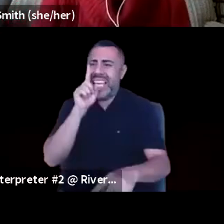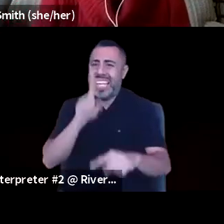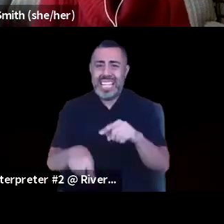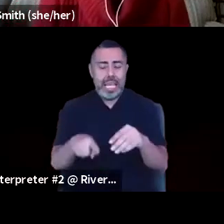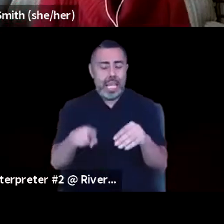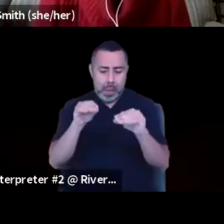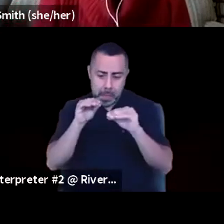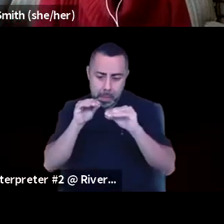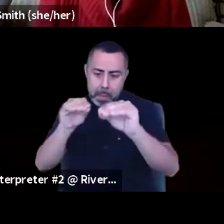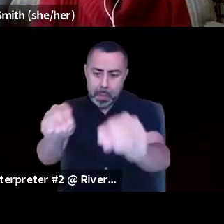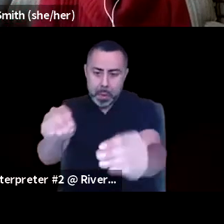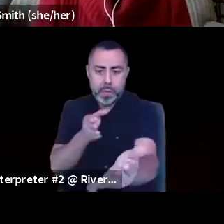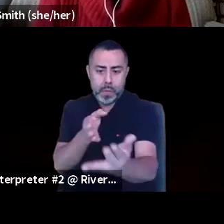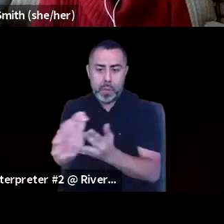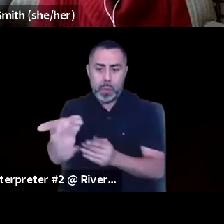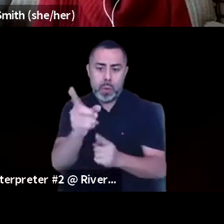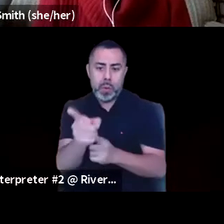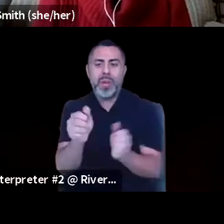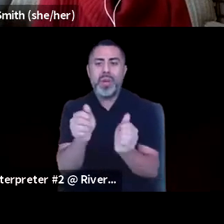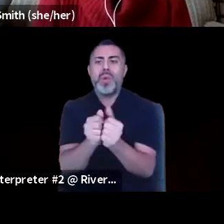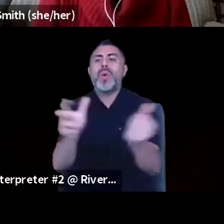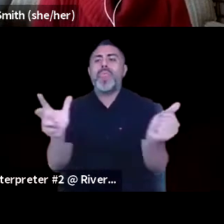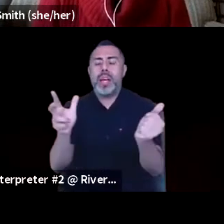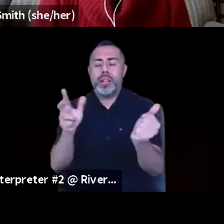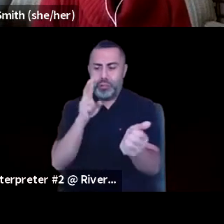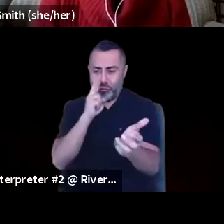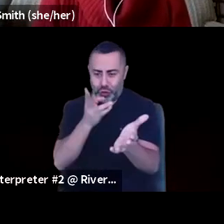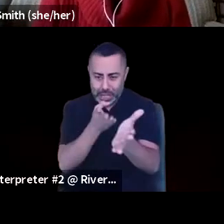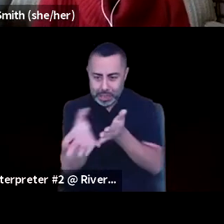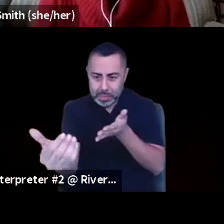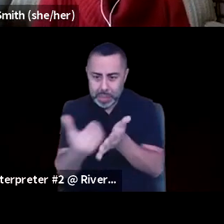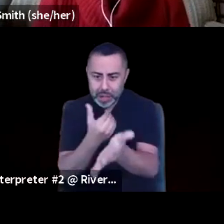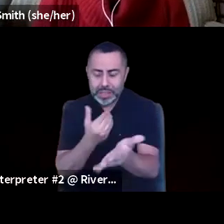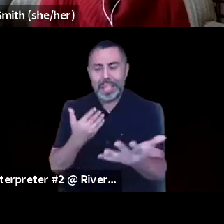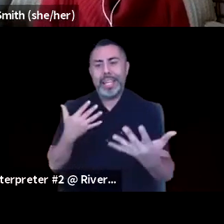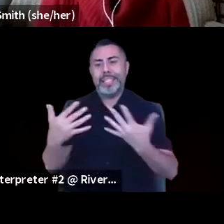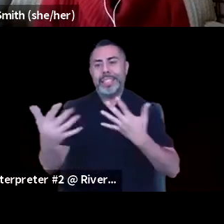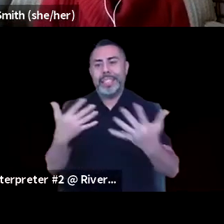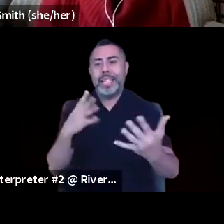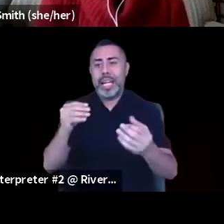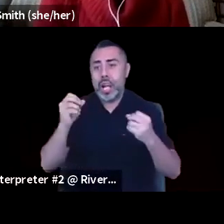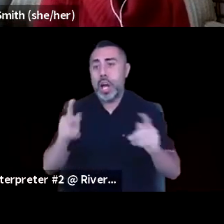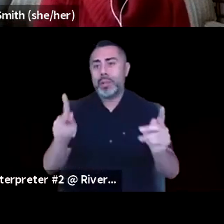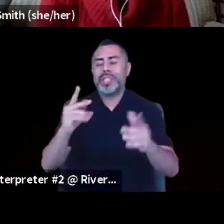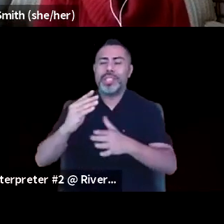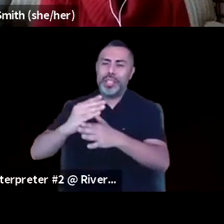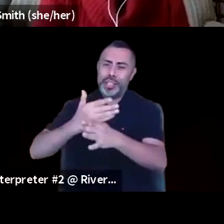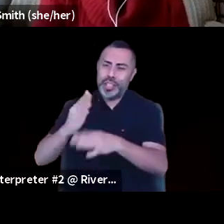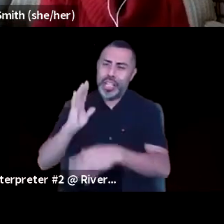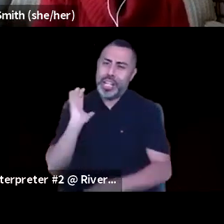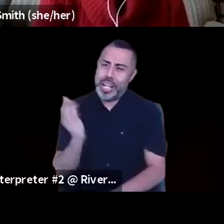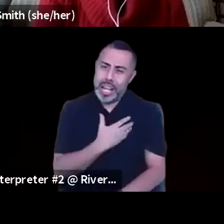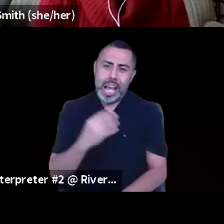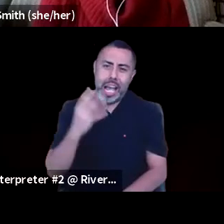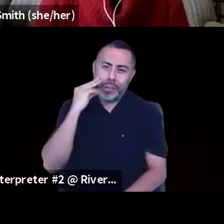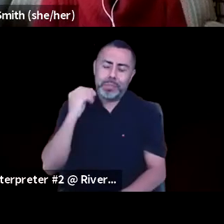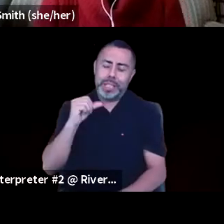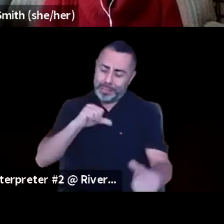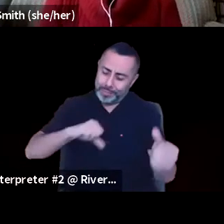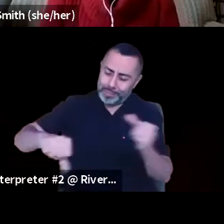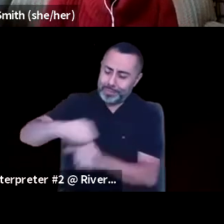and opportunity to share experiences and feelings with one another. So let's go for it. I am